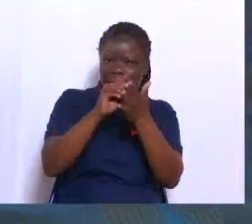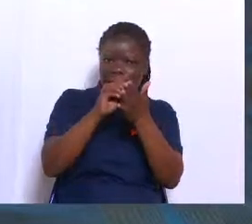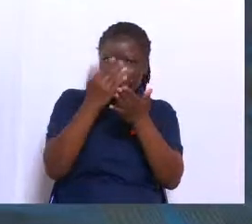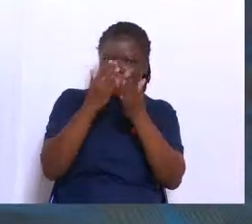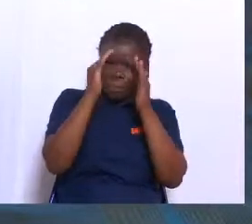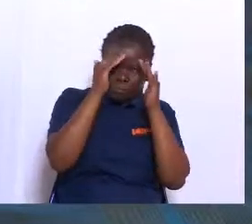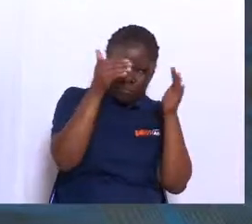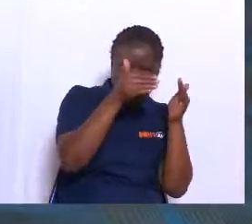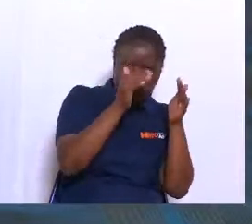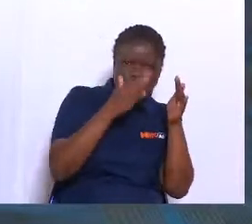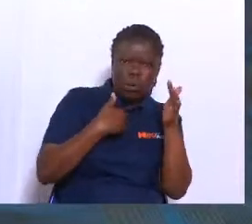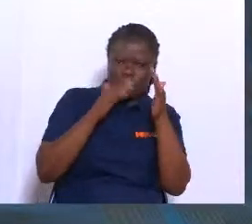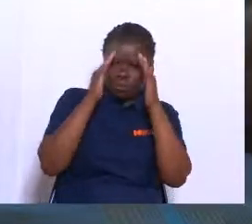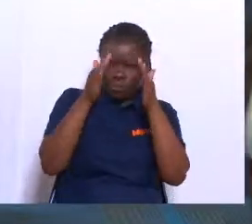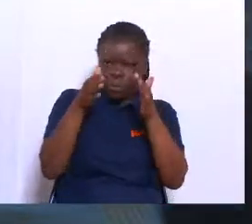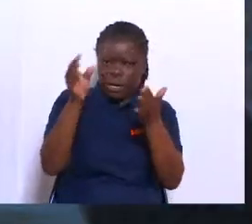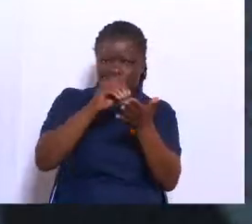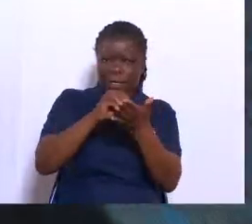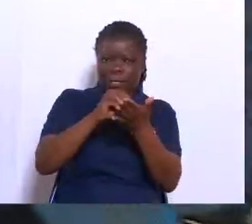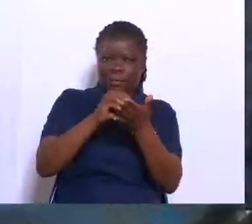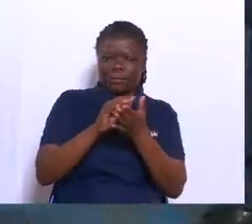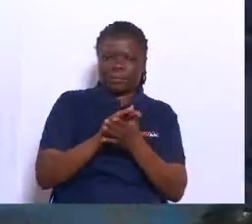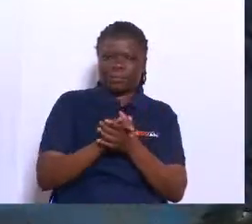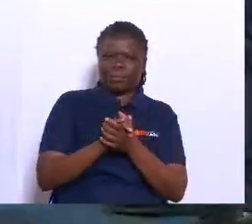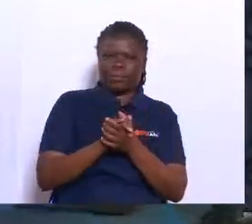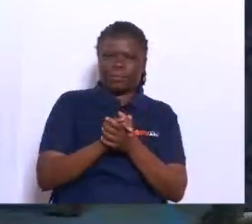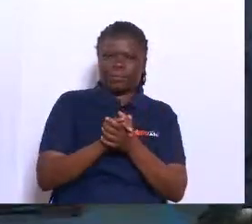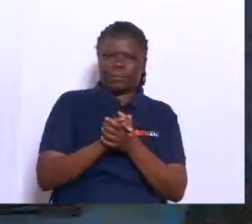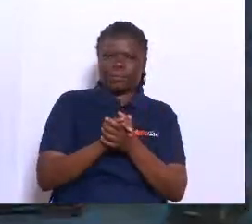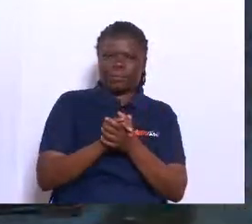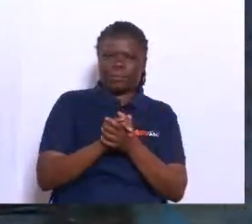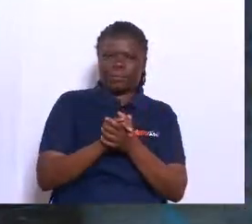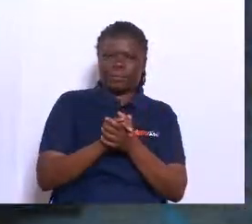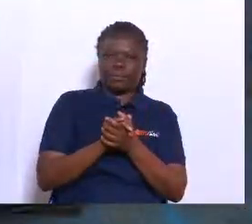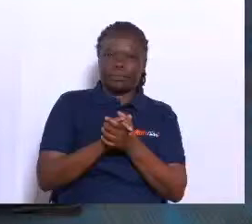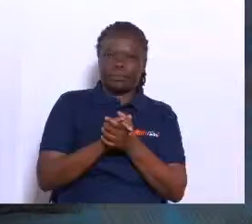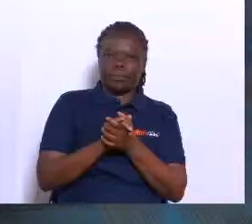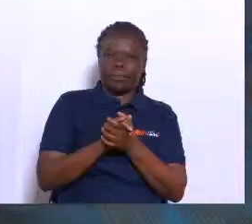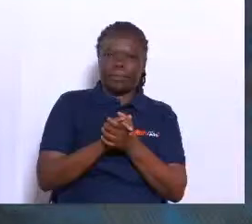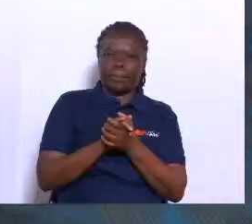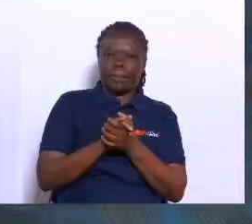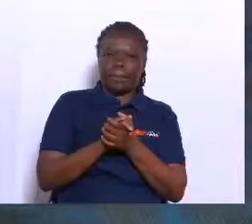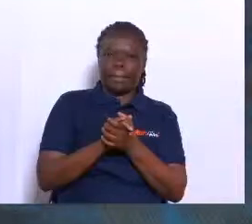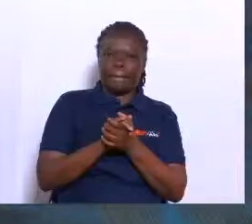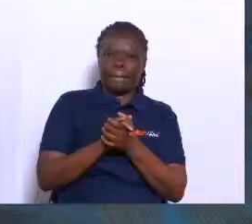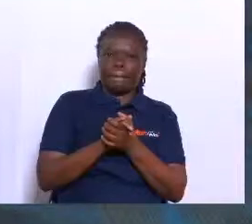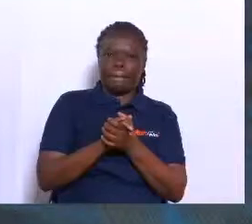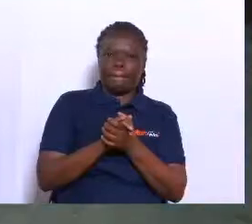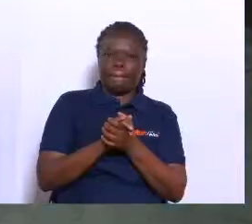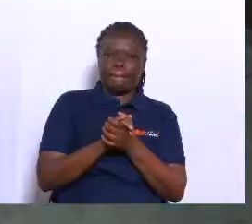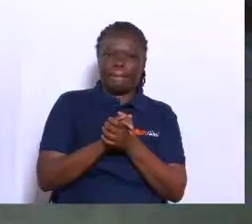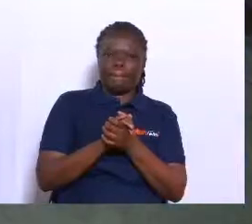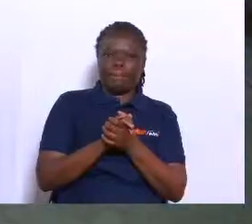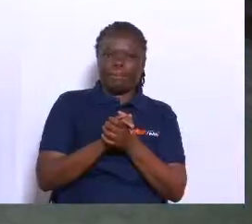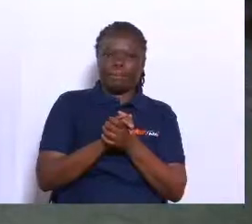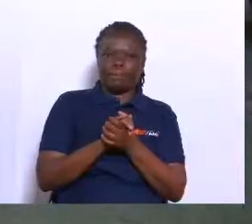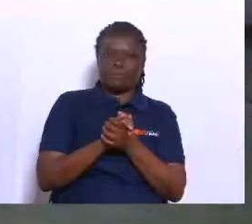appeal, please, in Swahili. Freedom, gladness, and